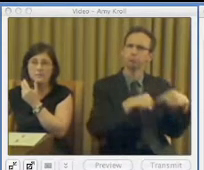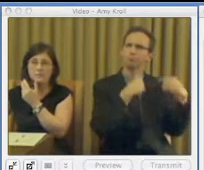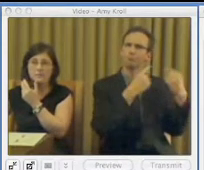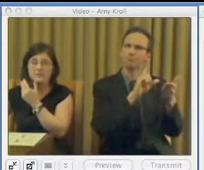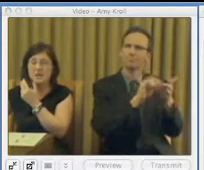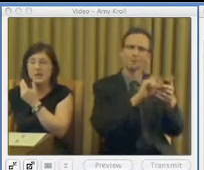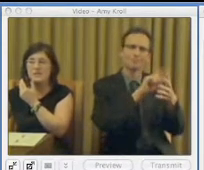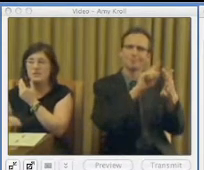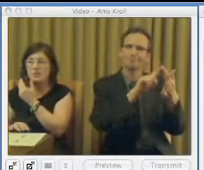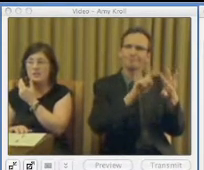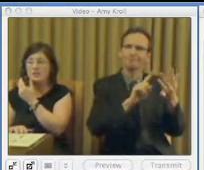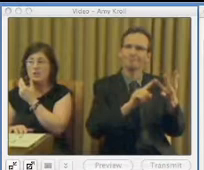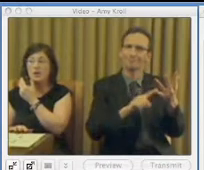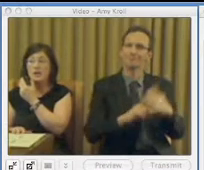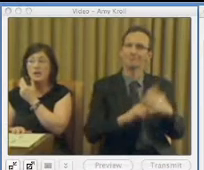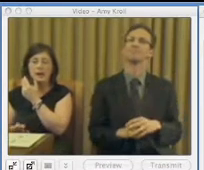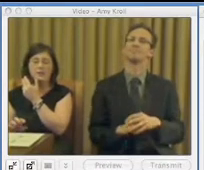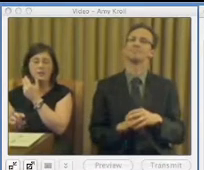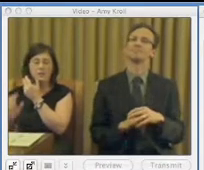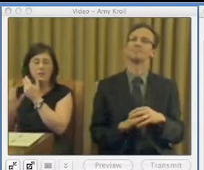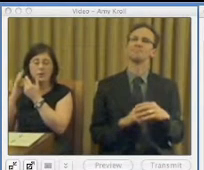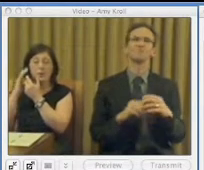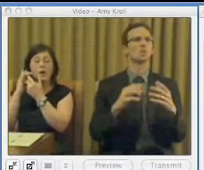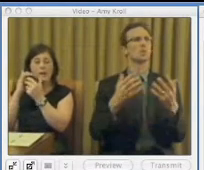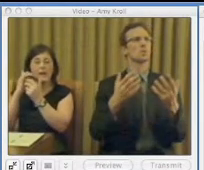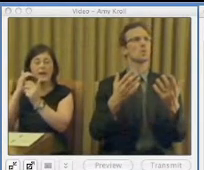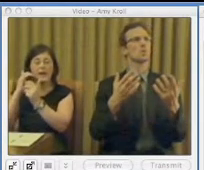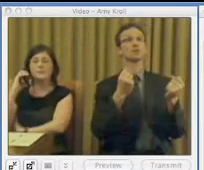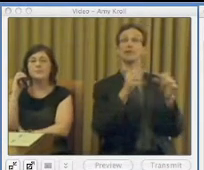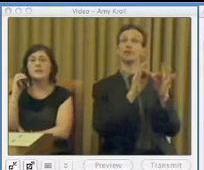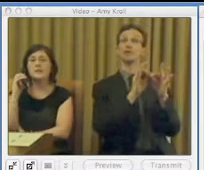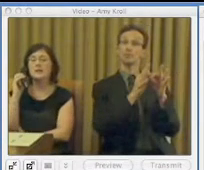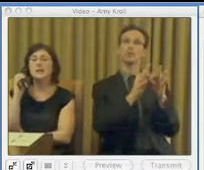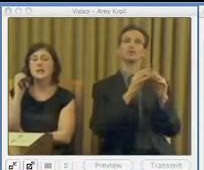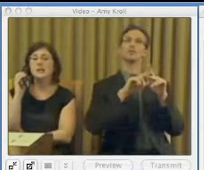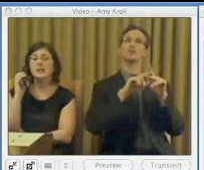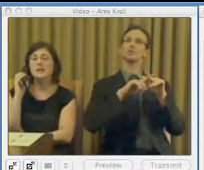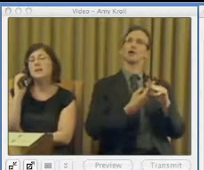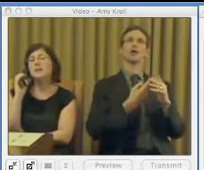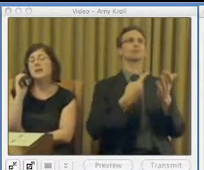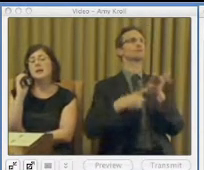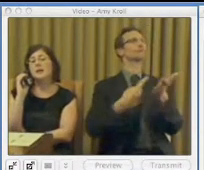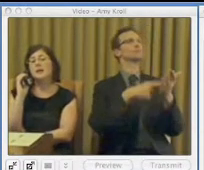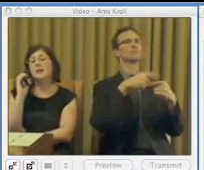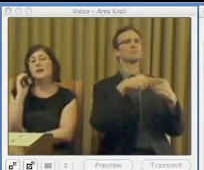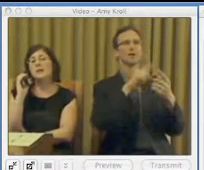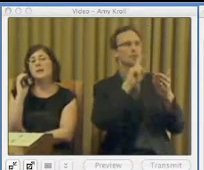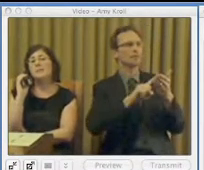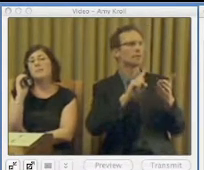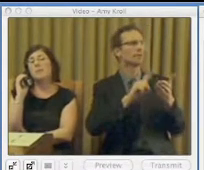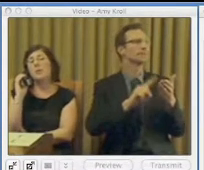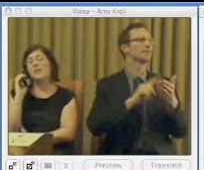We've been talking about sign language interpreting in a scholarly way for a while now.